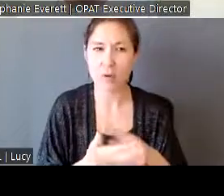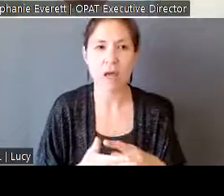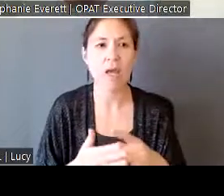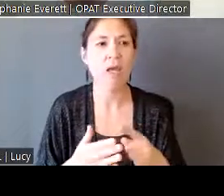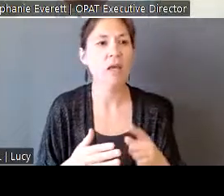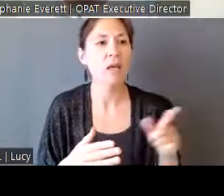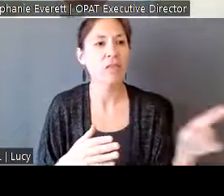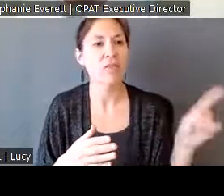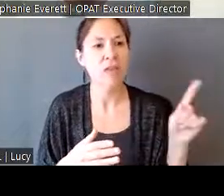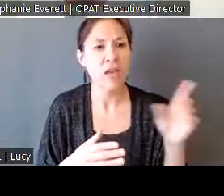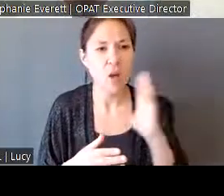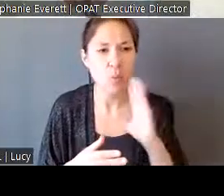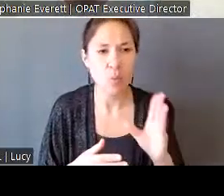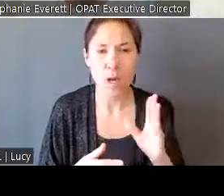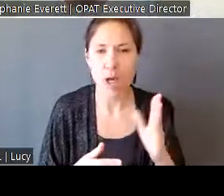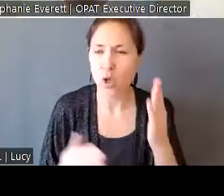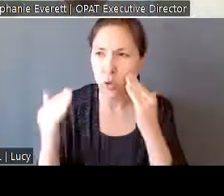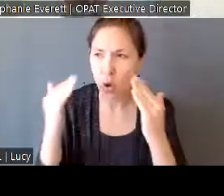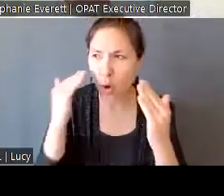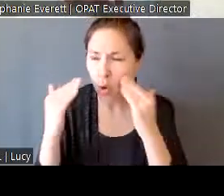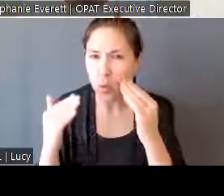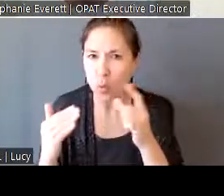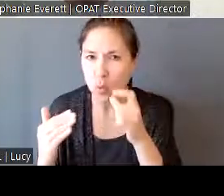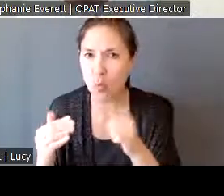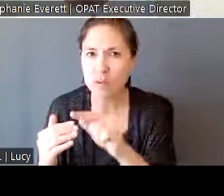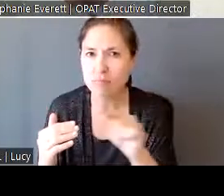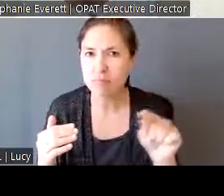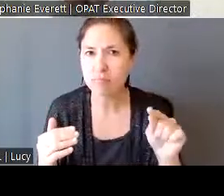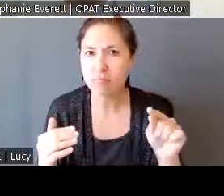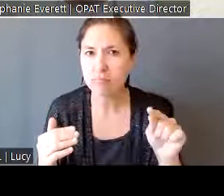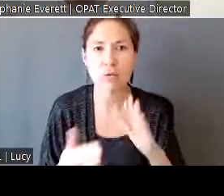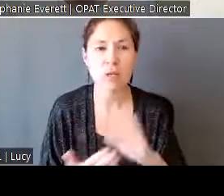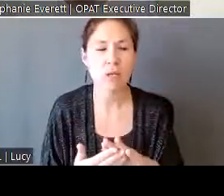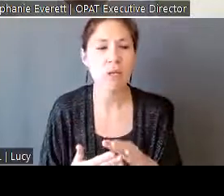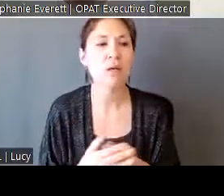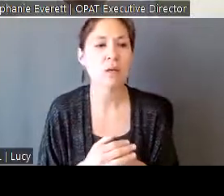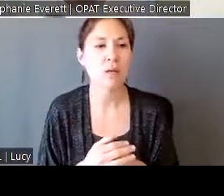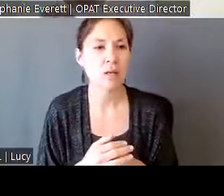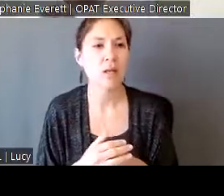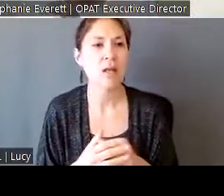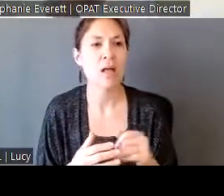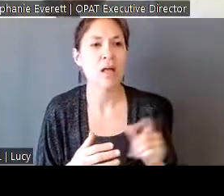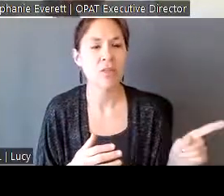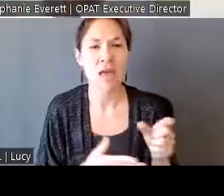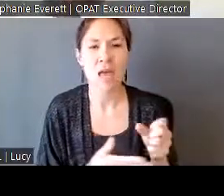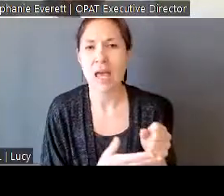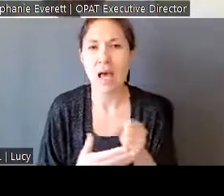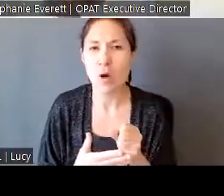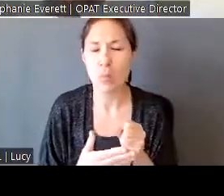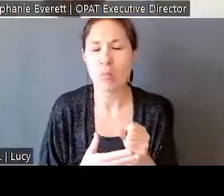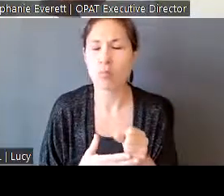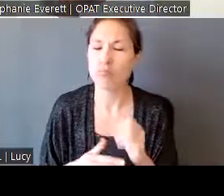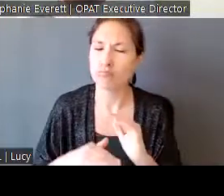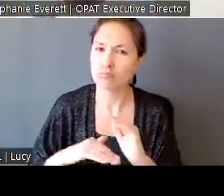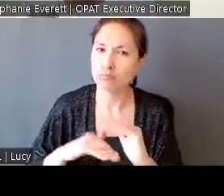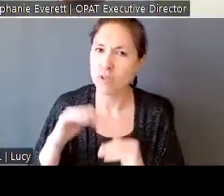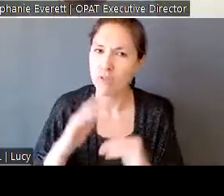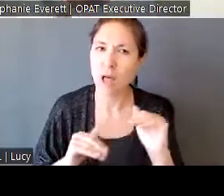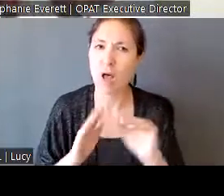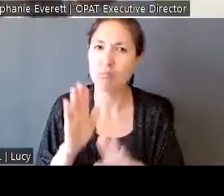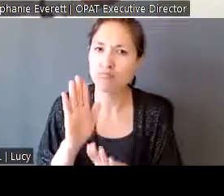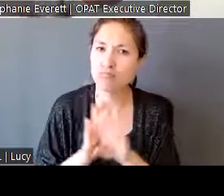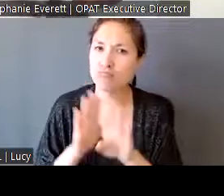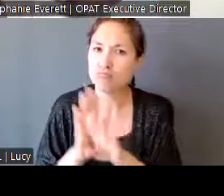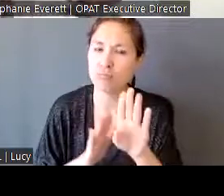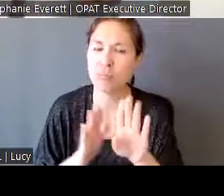they can offer, and really build this program up that is going to make sure